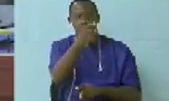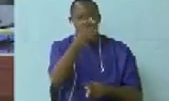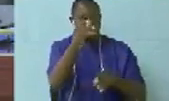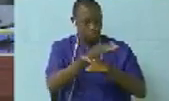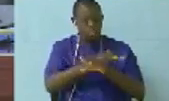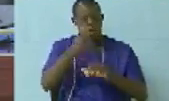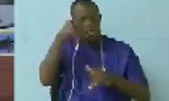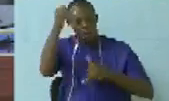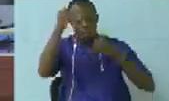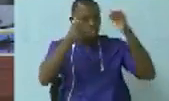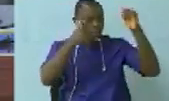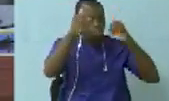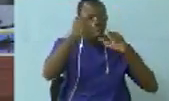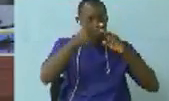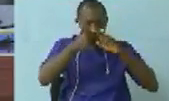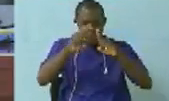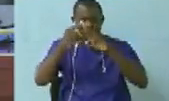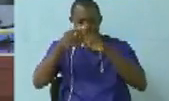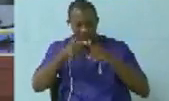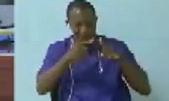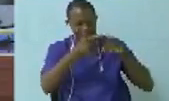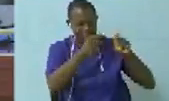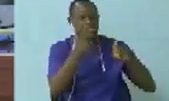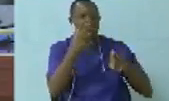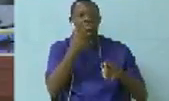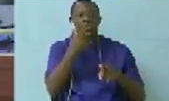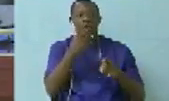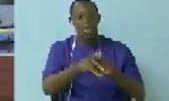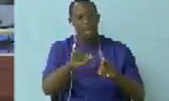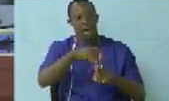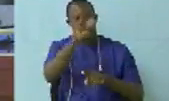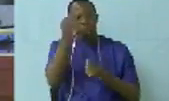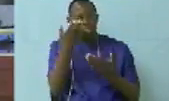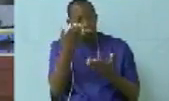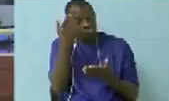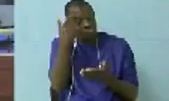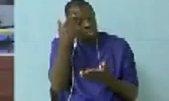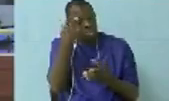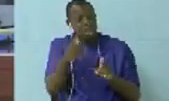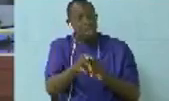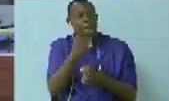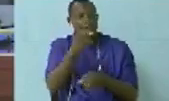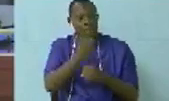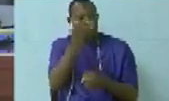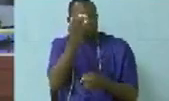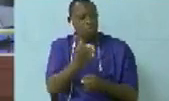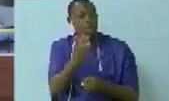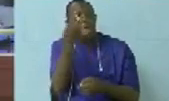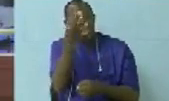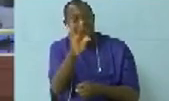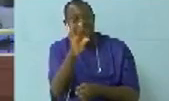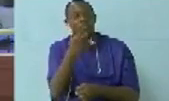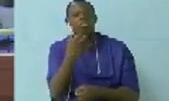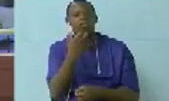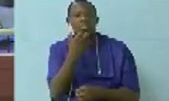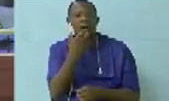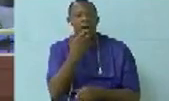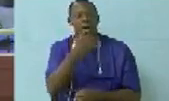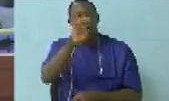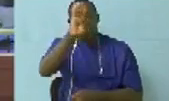called, exactly, and try to verify whether Babukar Jata's number is on it. Exactly.